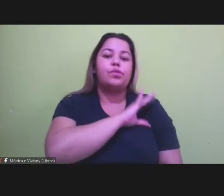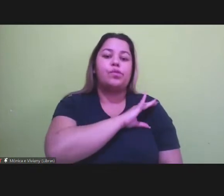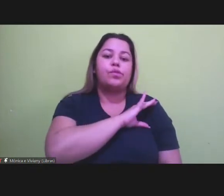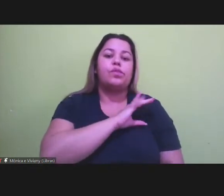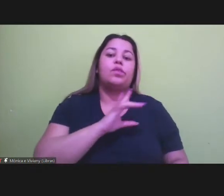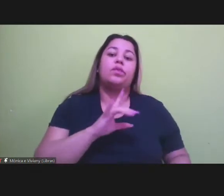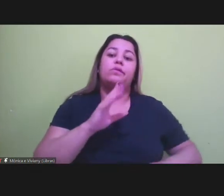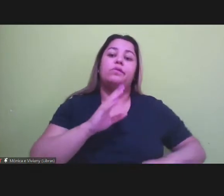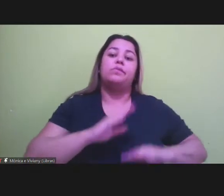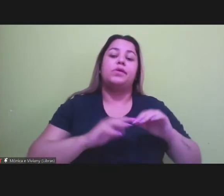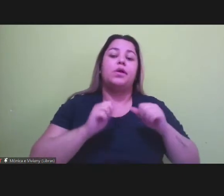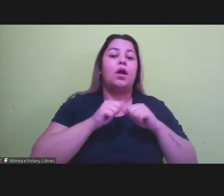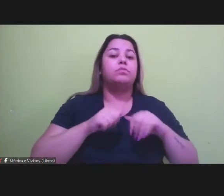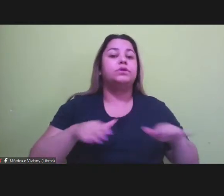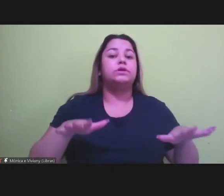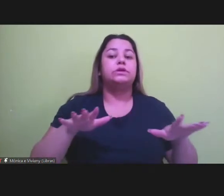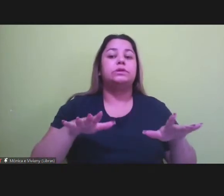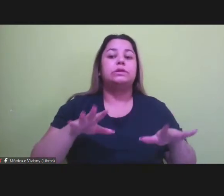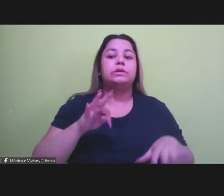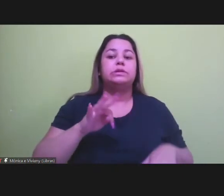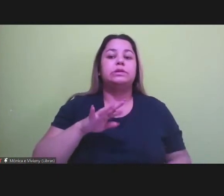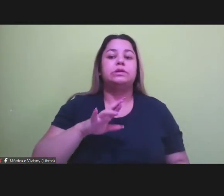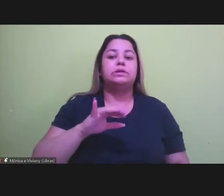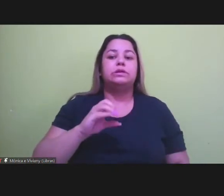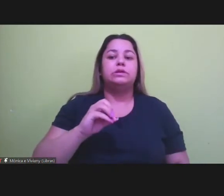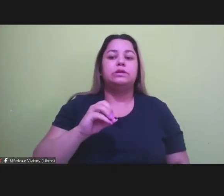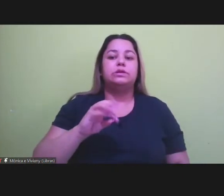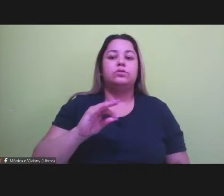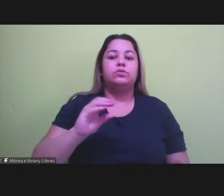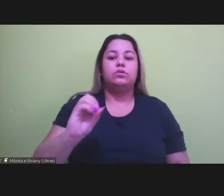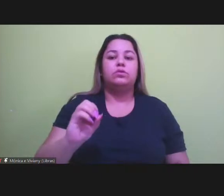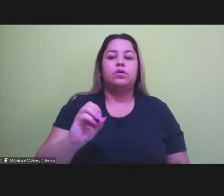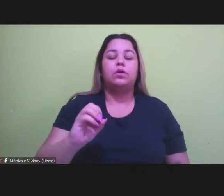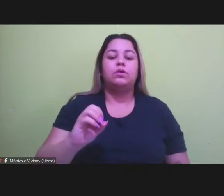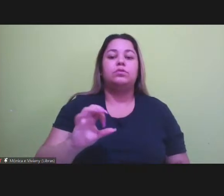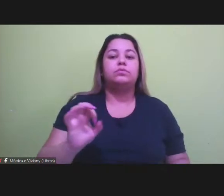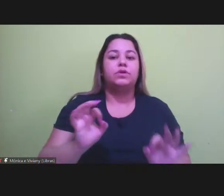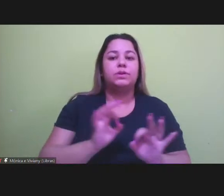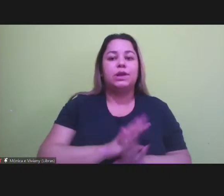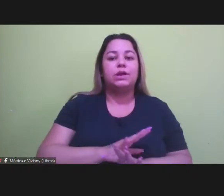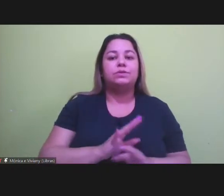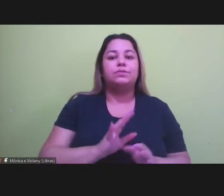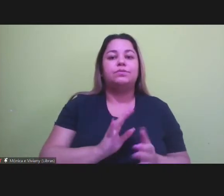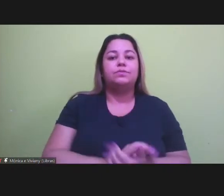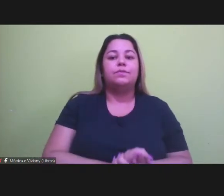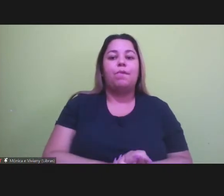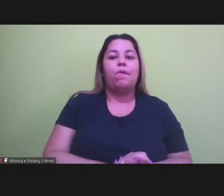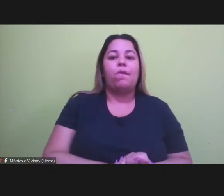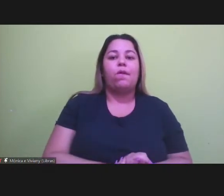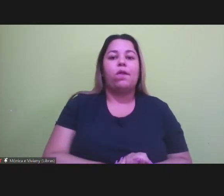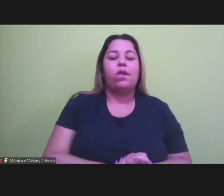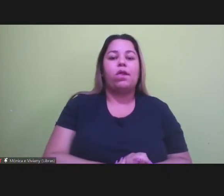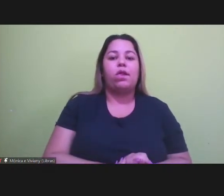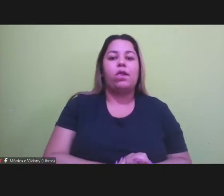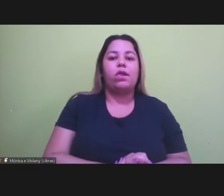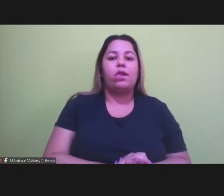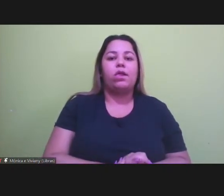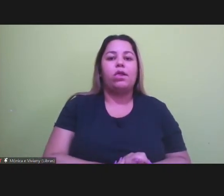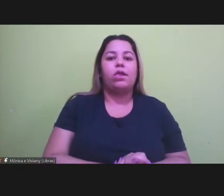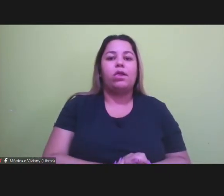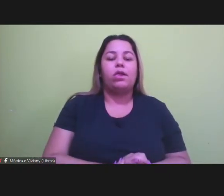coordinations, to improve and amplify these institutions. I think that this is what I wanted to talk